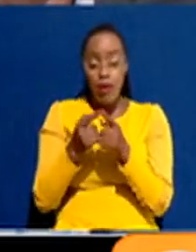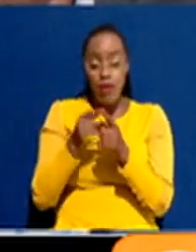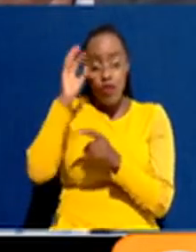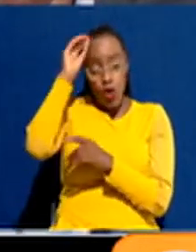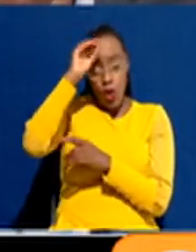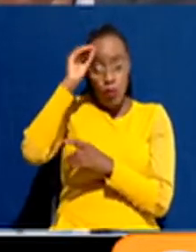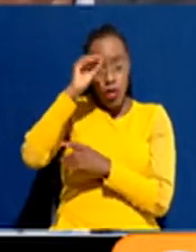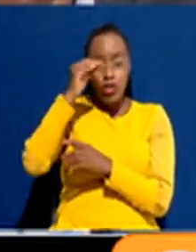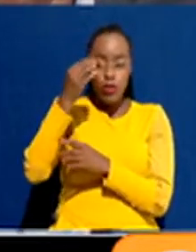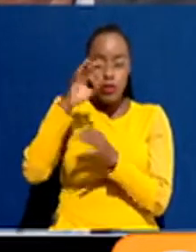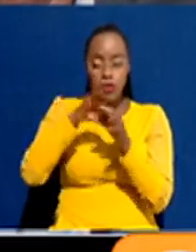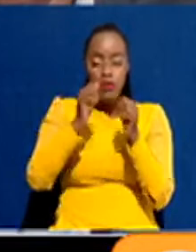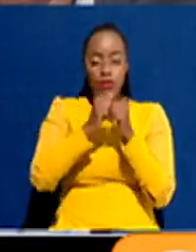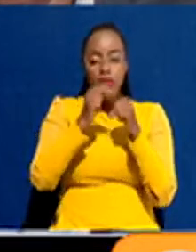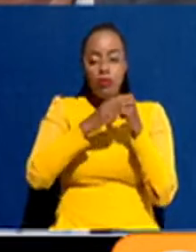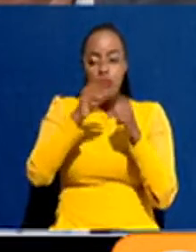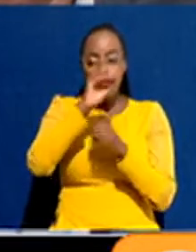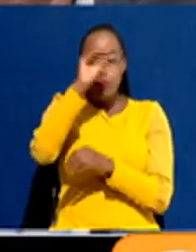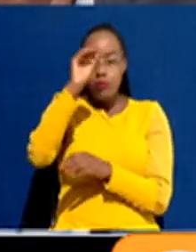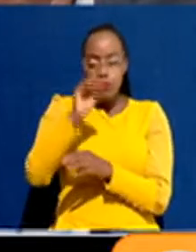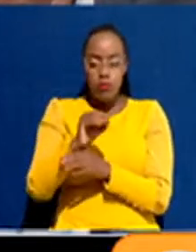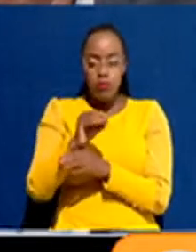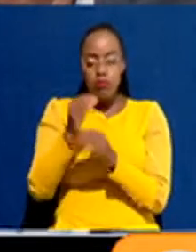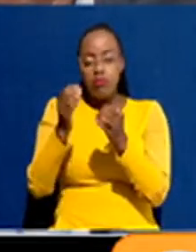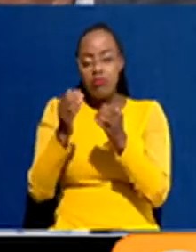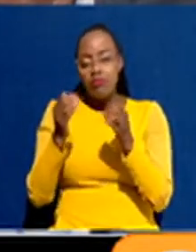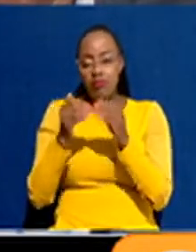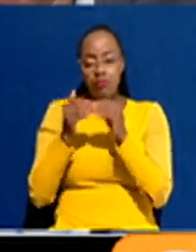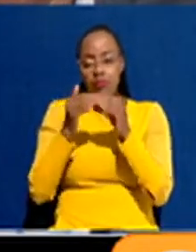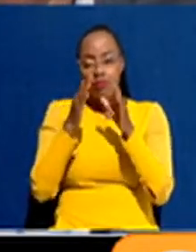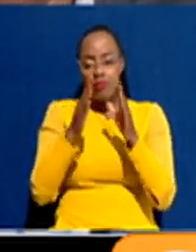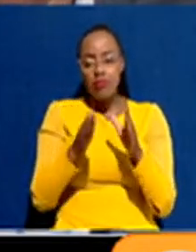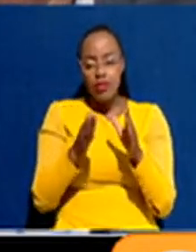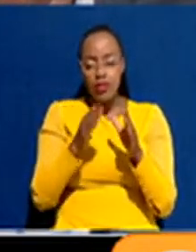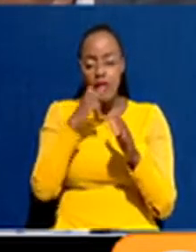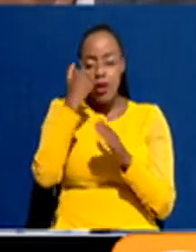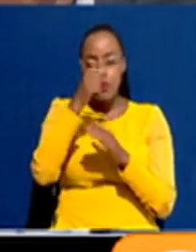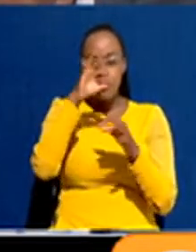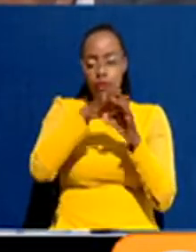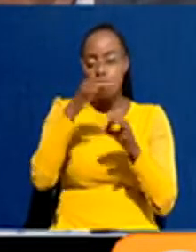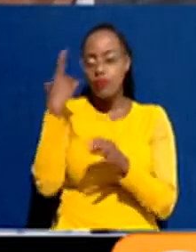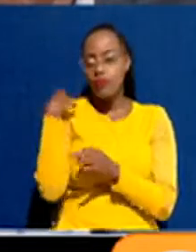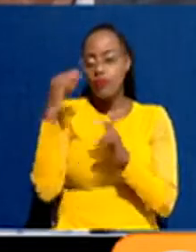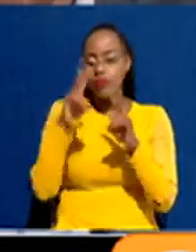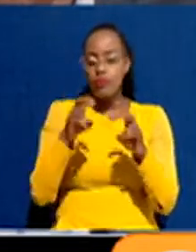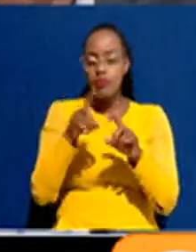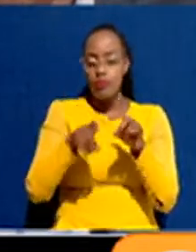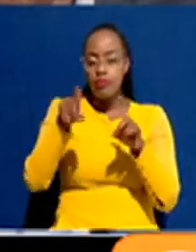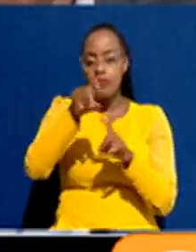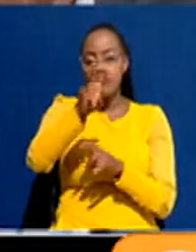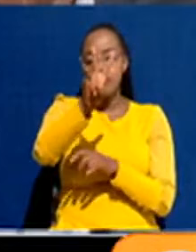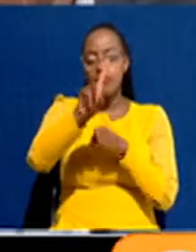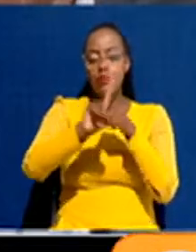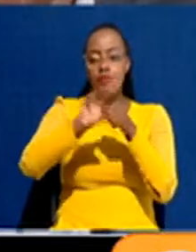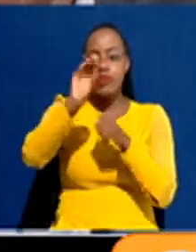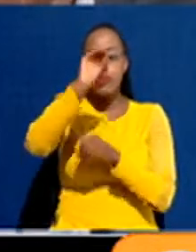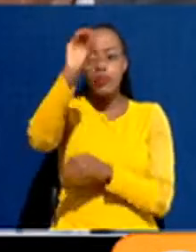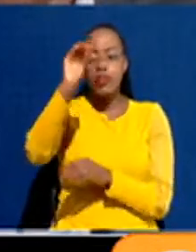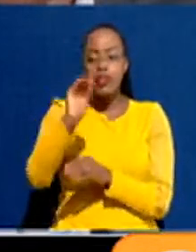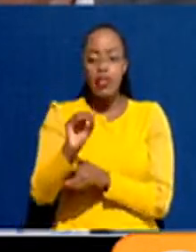only 17% wanted an elected head of state. But in the latest survey, that number has gone up to